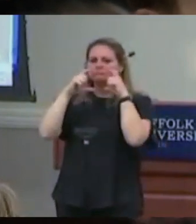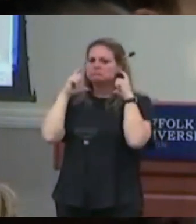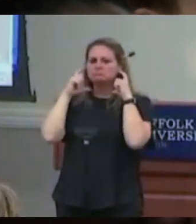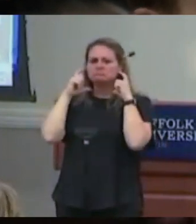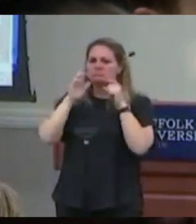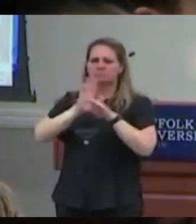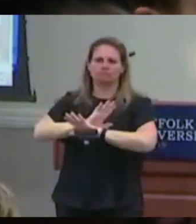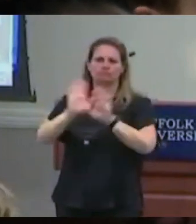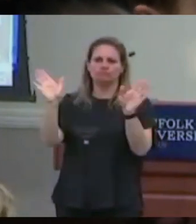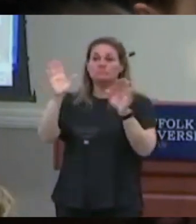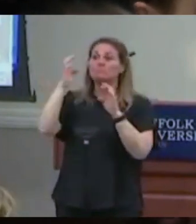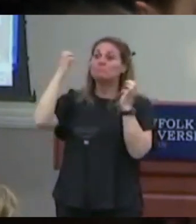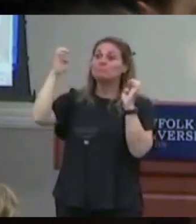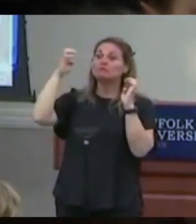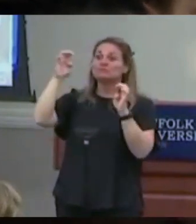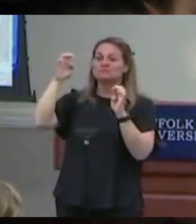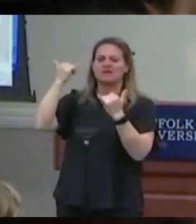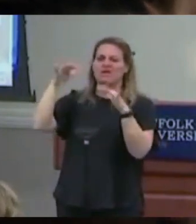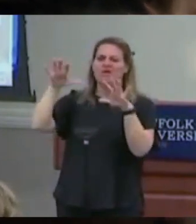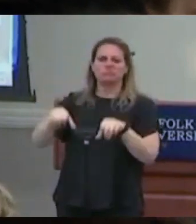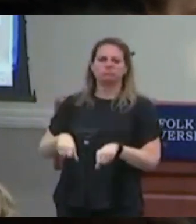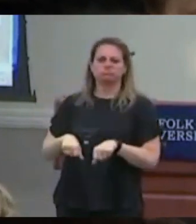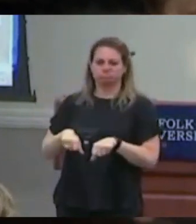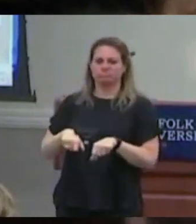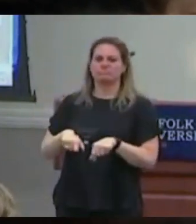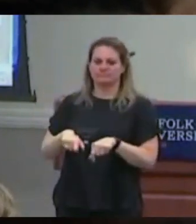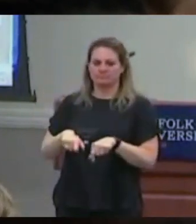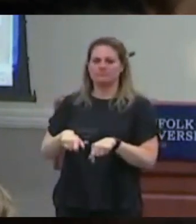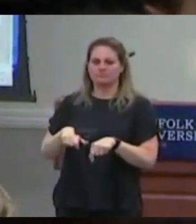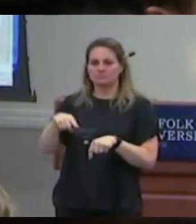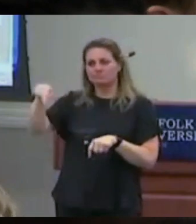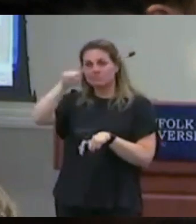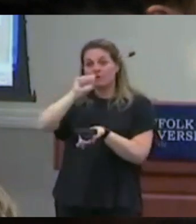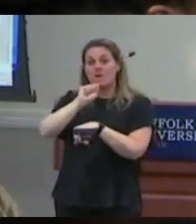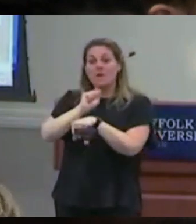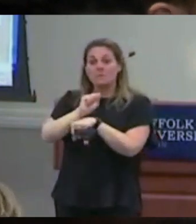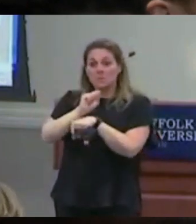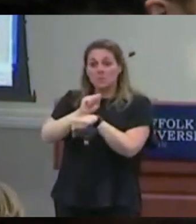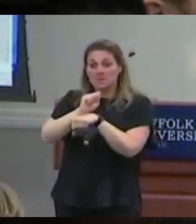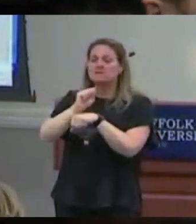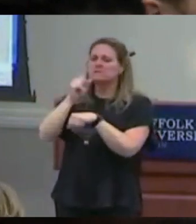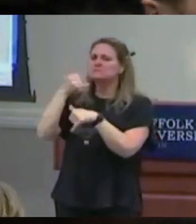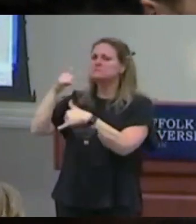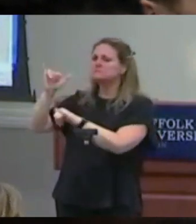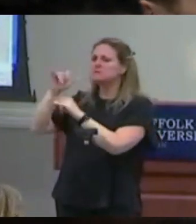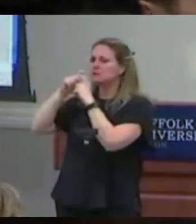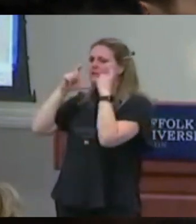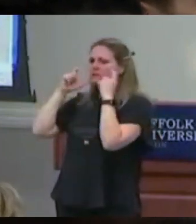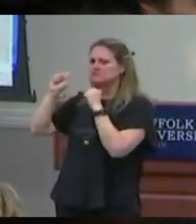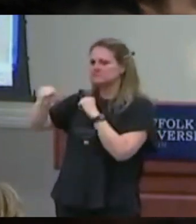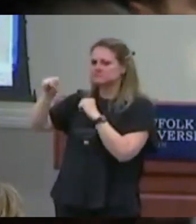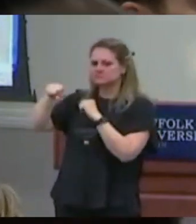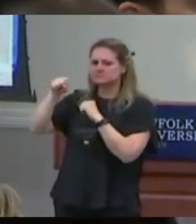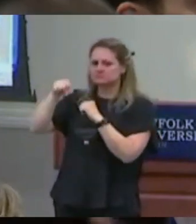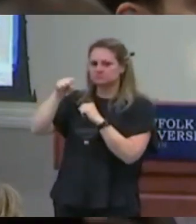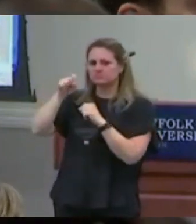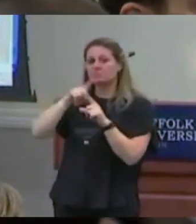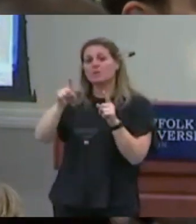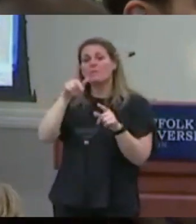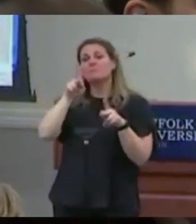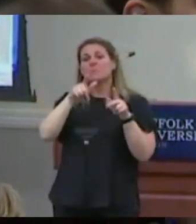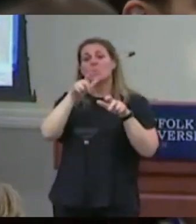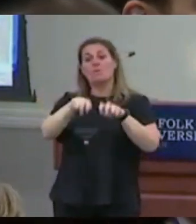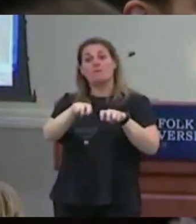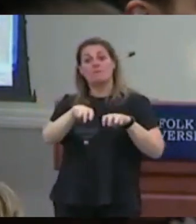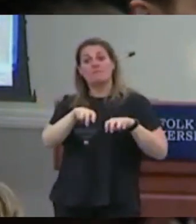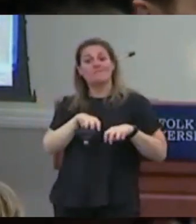wear masks, and we've noted that on our website as well. And I suspect there may be more ride questions, and